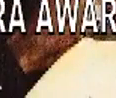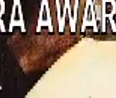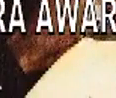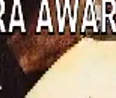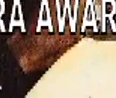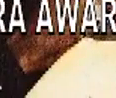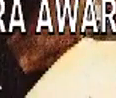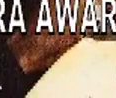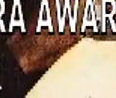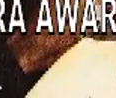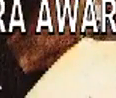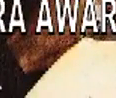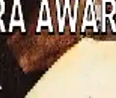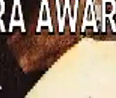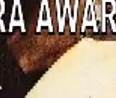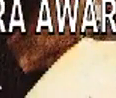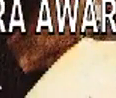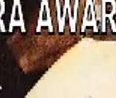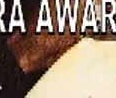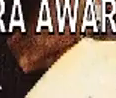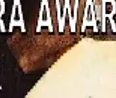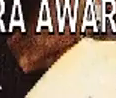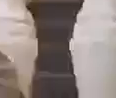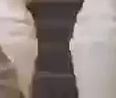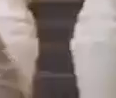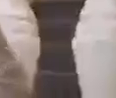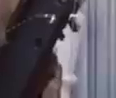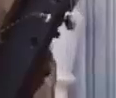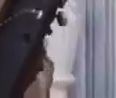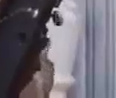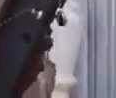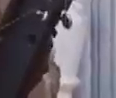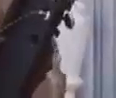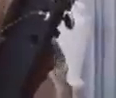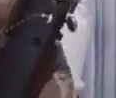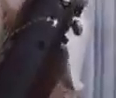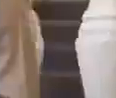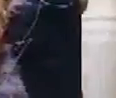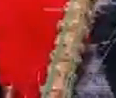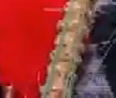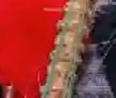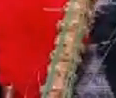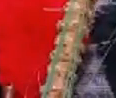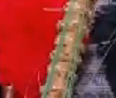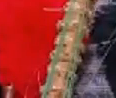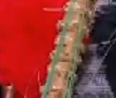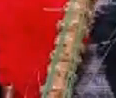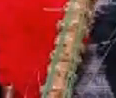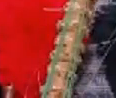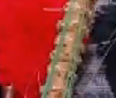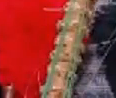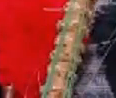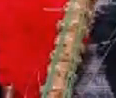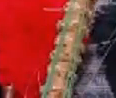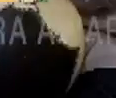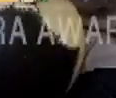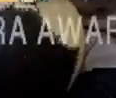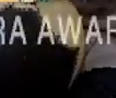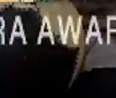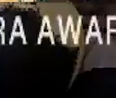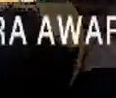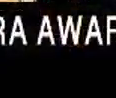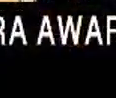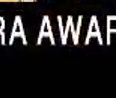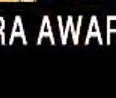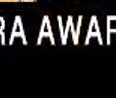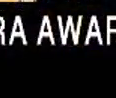awo kala purata enti be korontoro kan ala karam fa janni woni yenyun kora bemba min da kanake